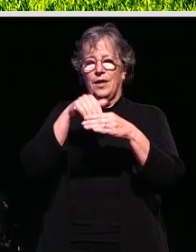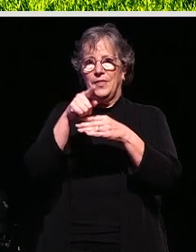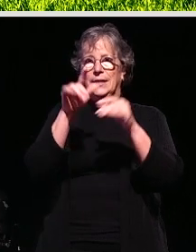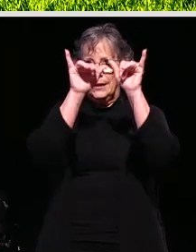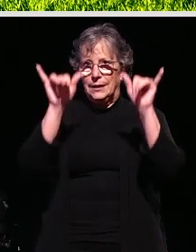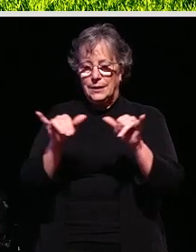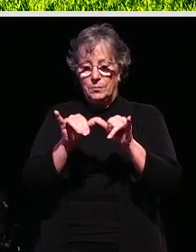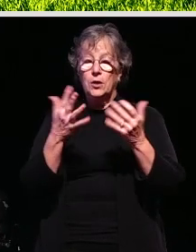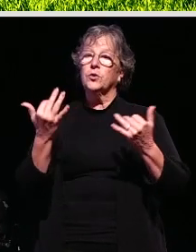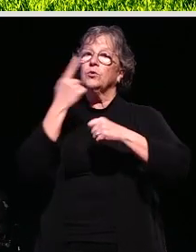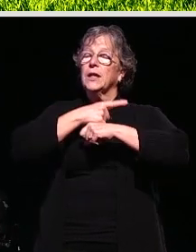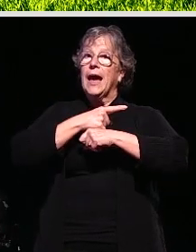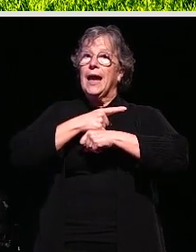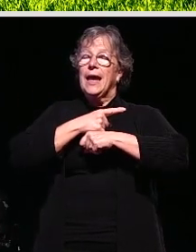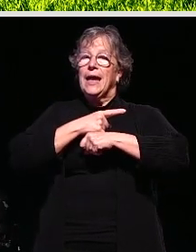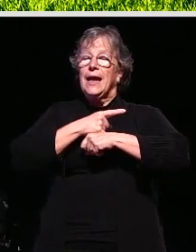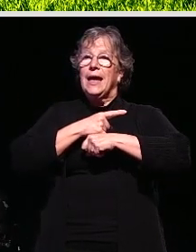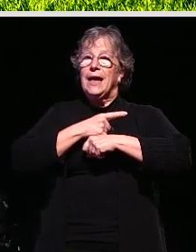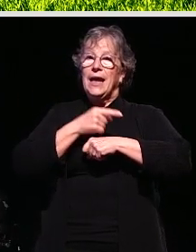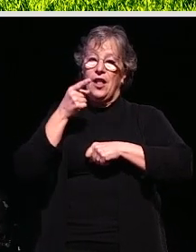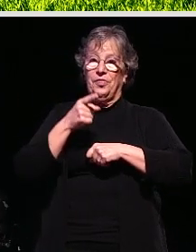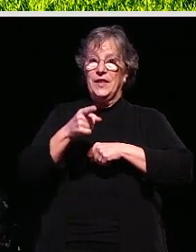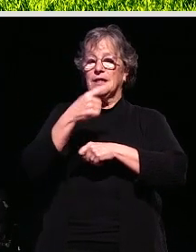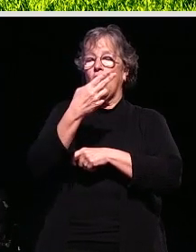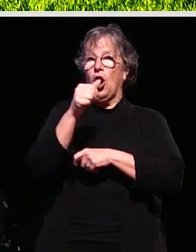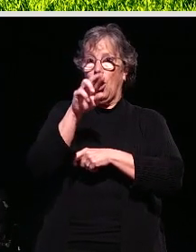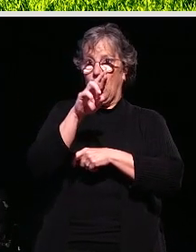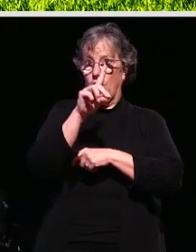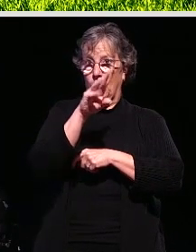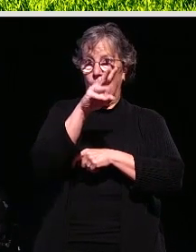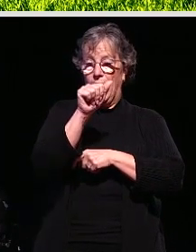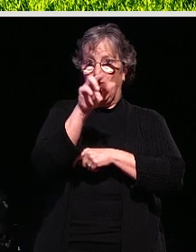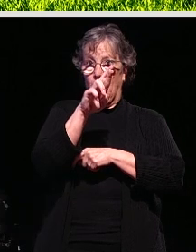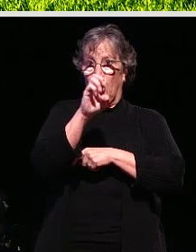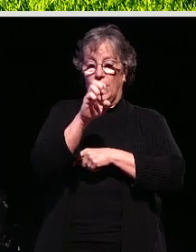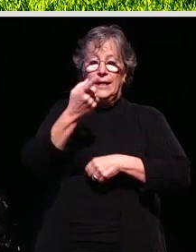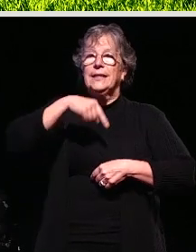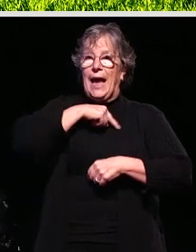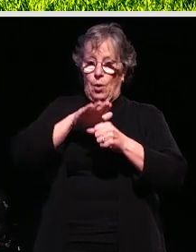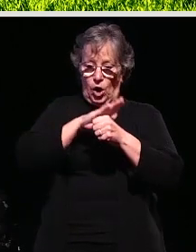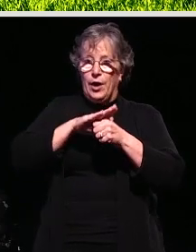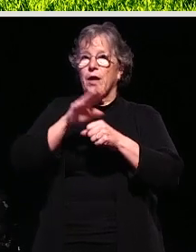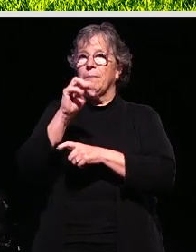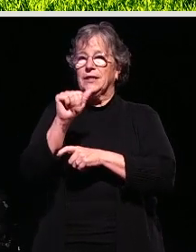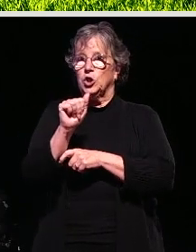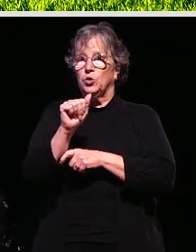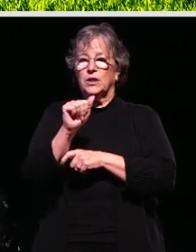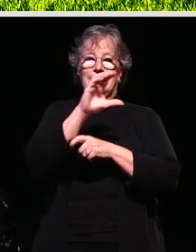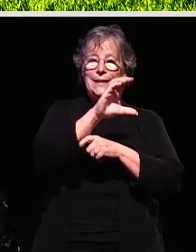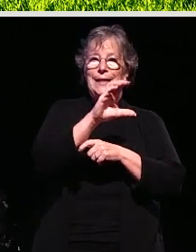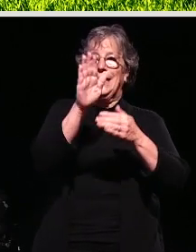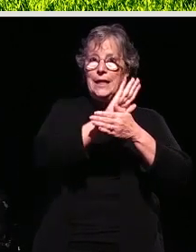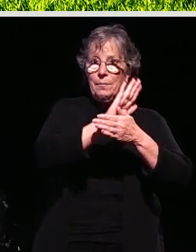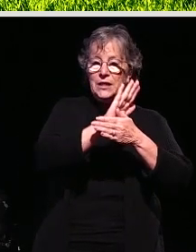So today we commercialize this hardware at our headquarters in Massachusetts on a tolling basis, meaning that customers, both seed companies